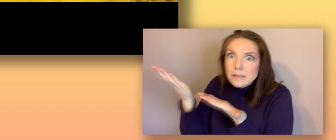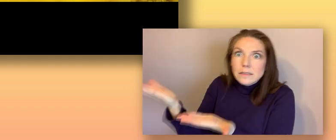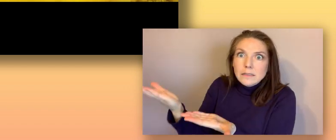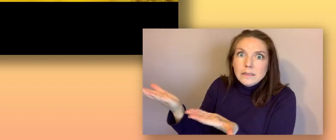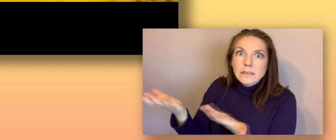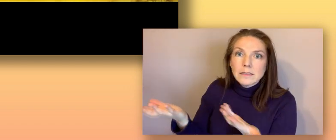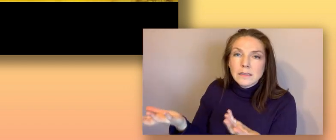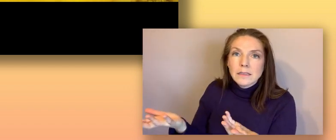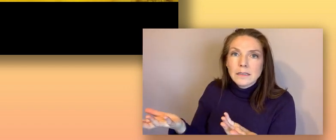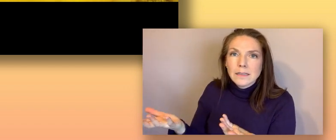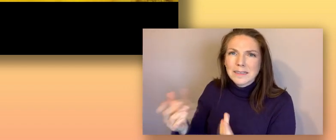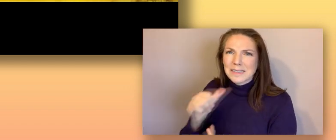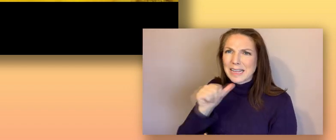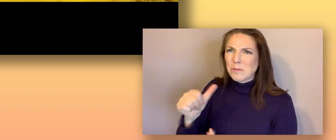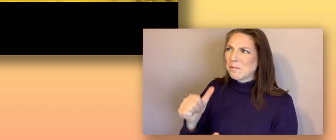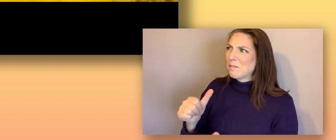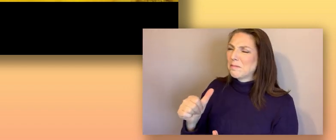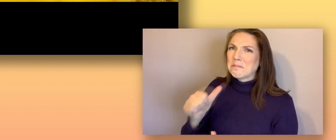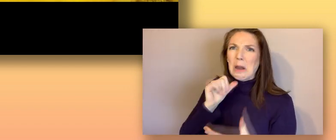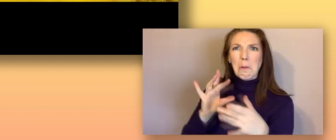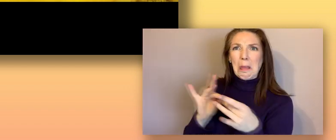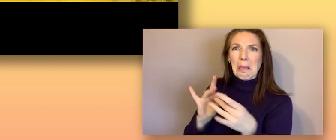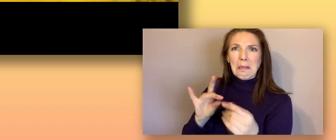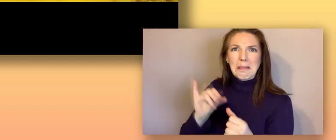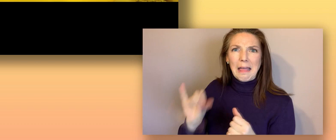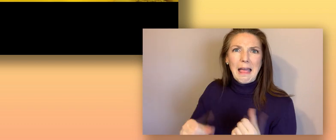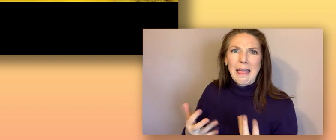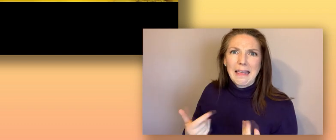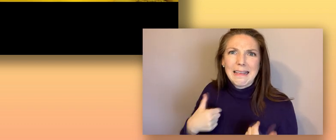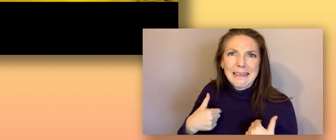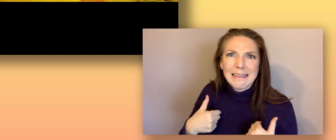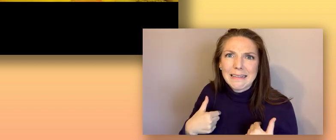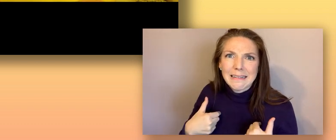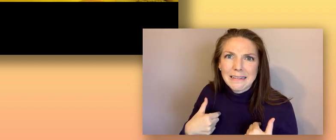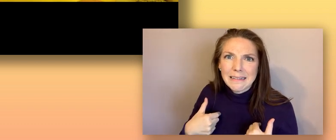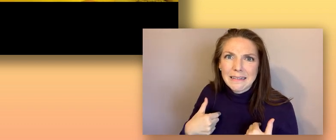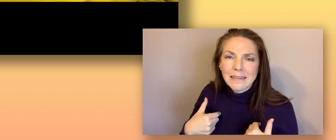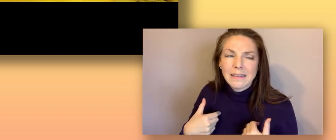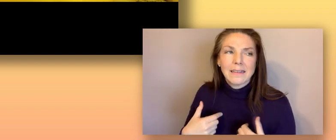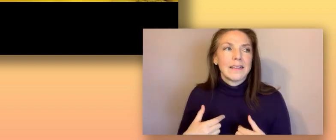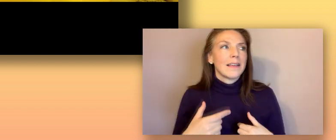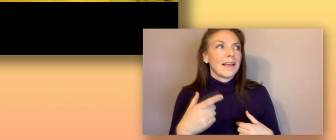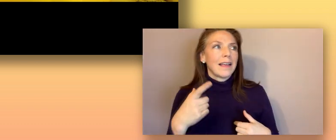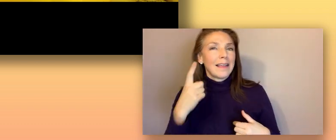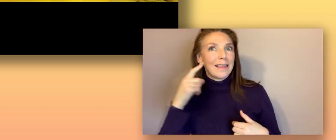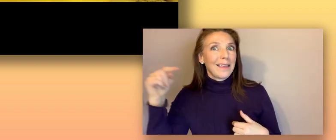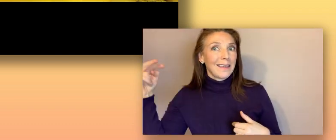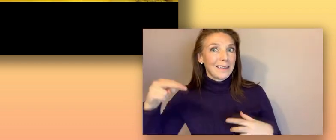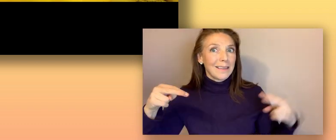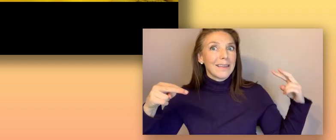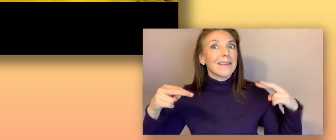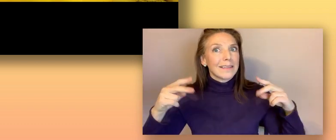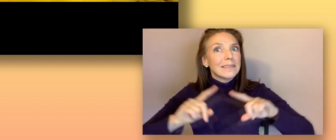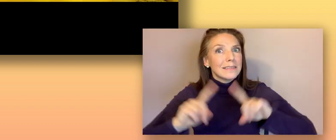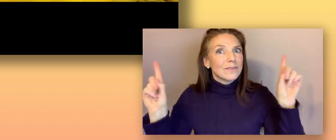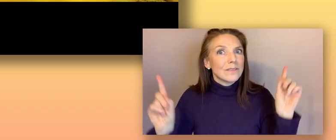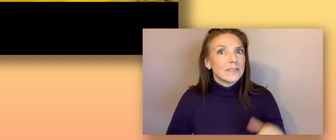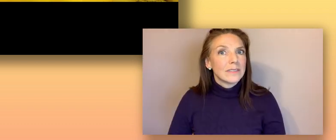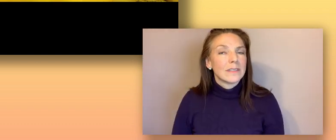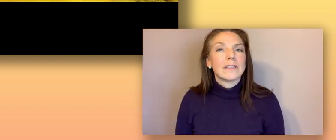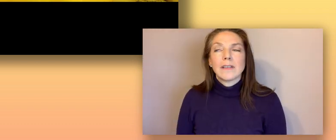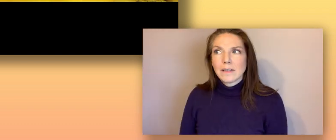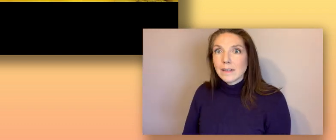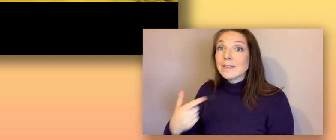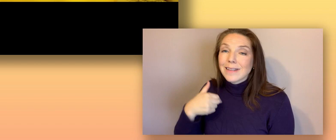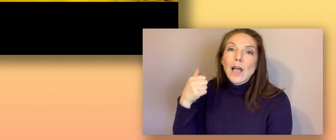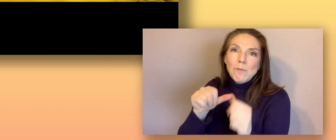you. I don't even talk like that. I think we remember the banana phone differently. Well,